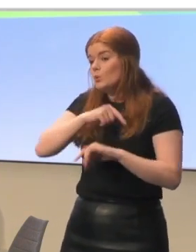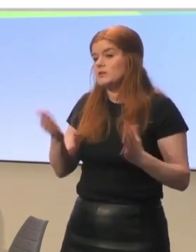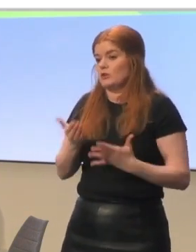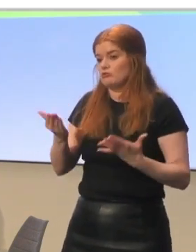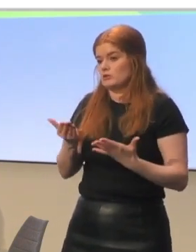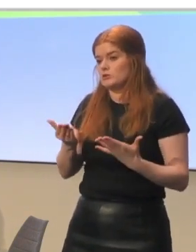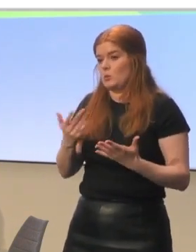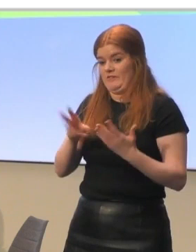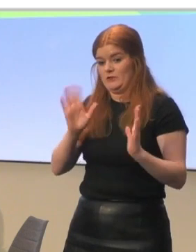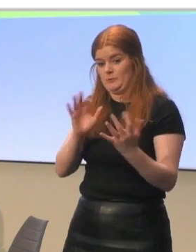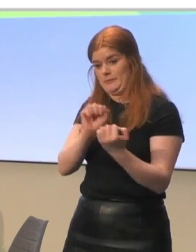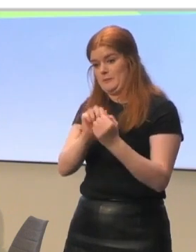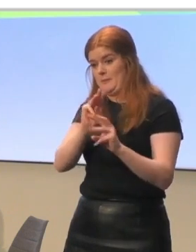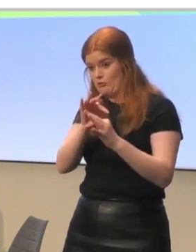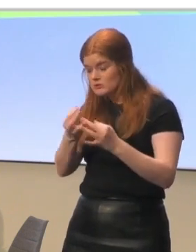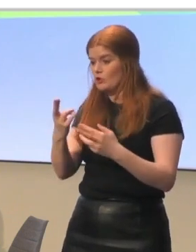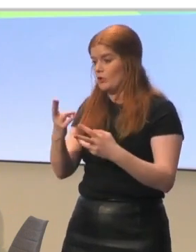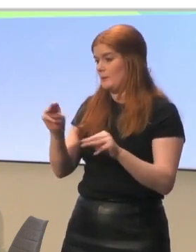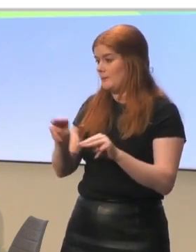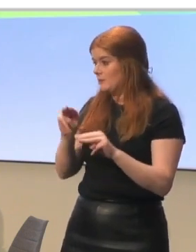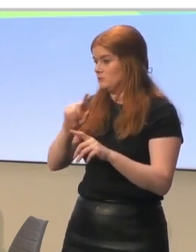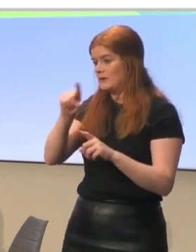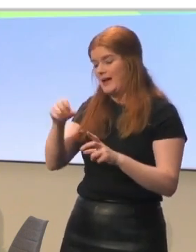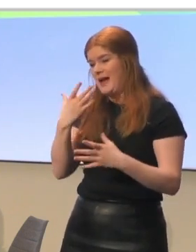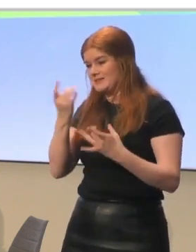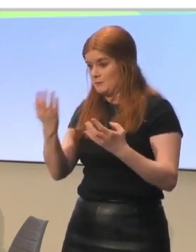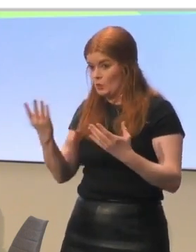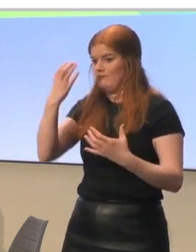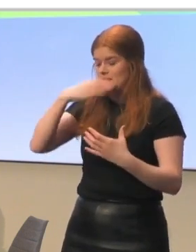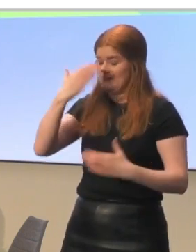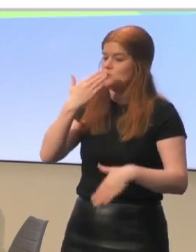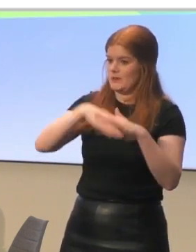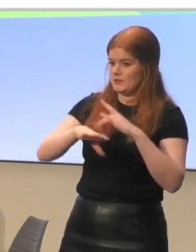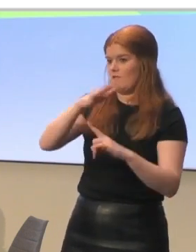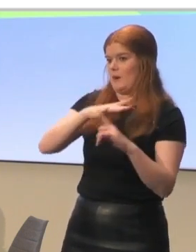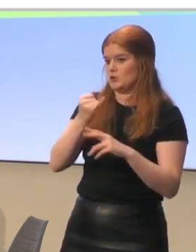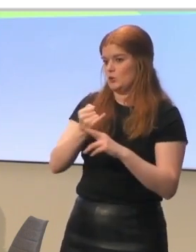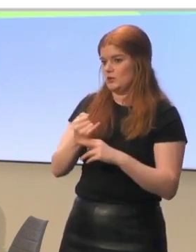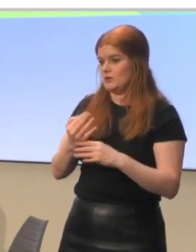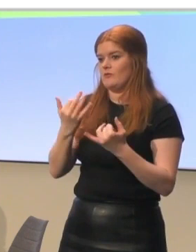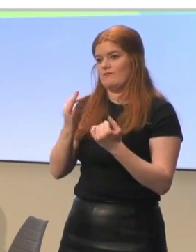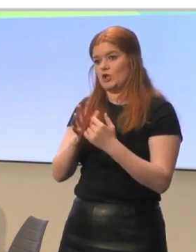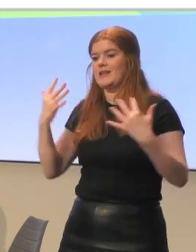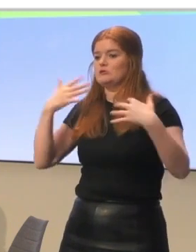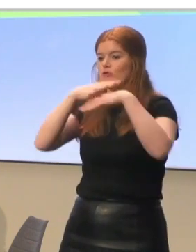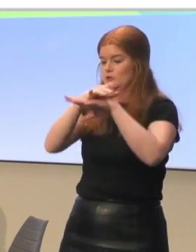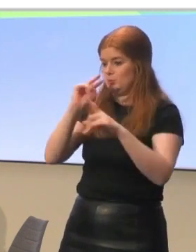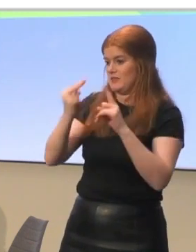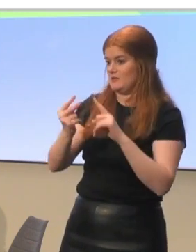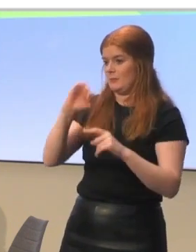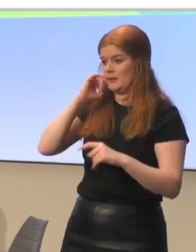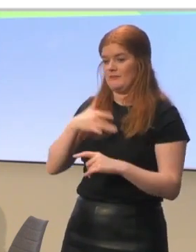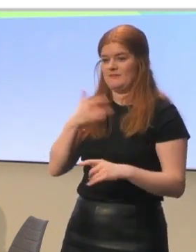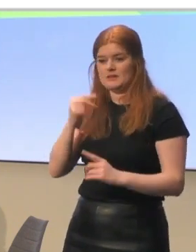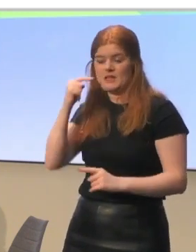we meet parents and meet people is to get them into the school settings for the integration point of view, because I think it's a key